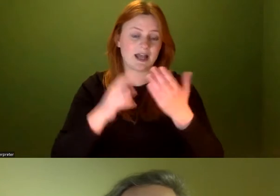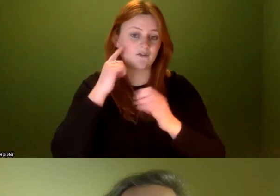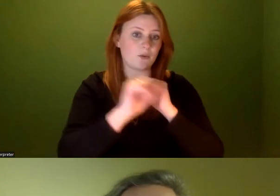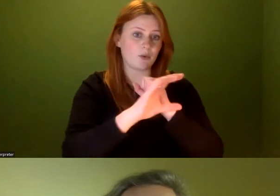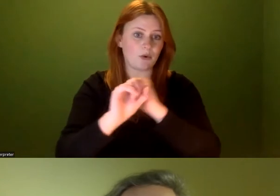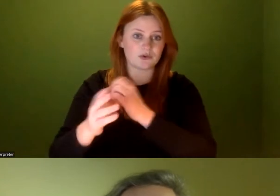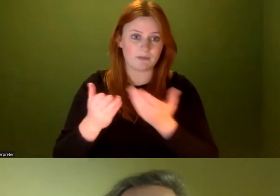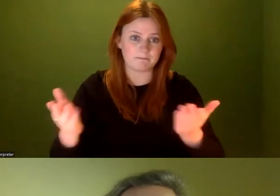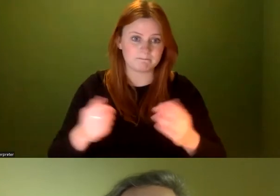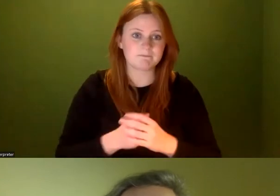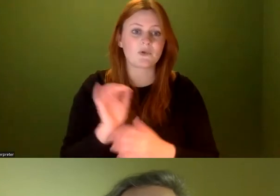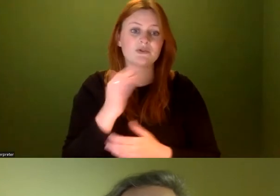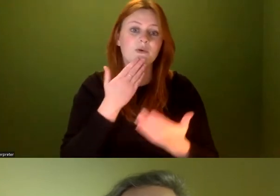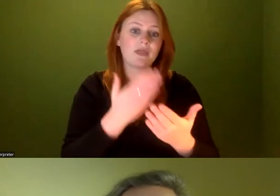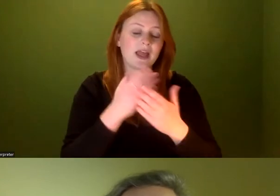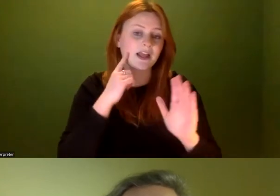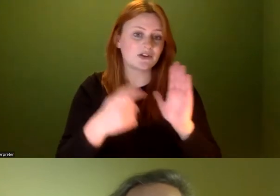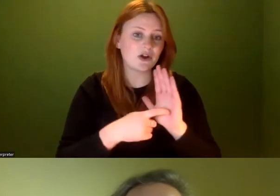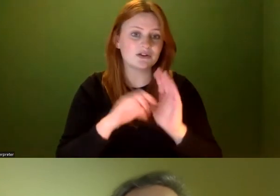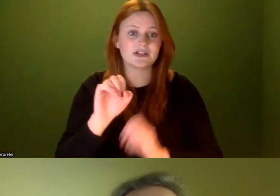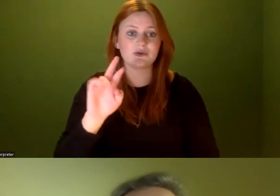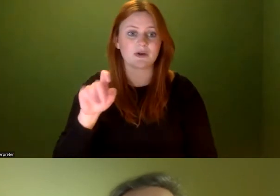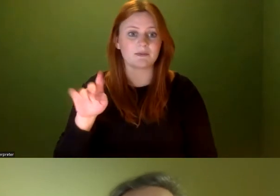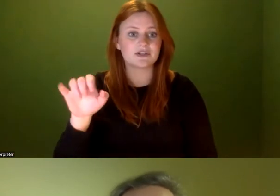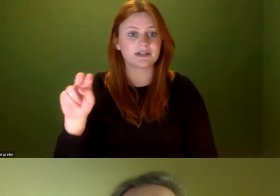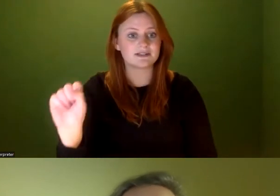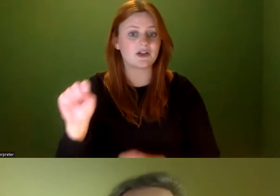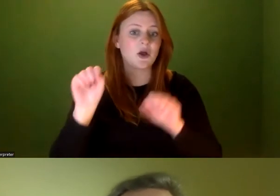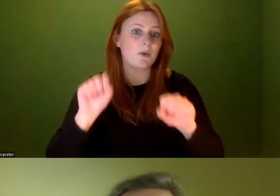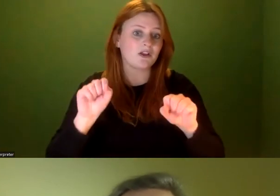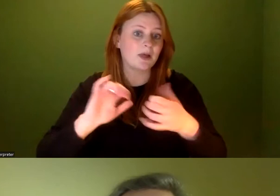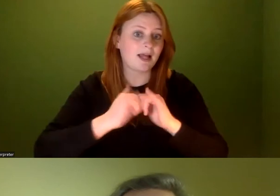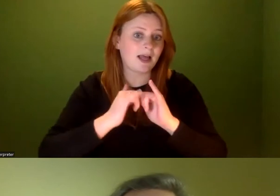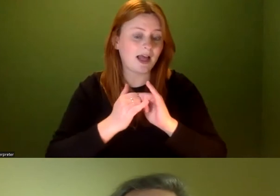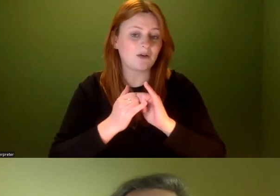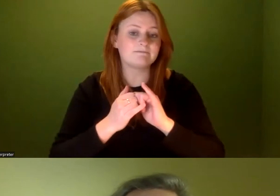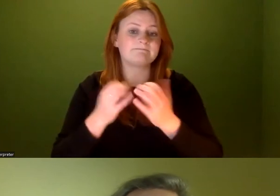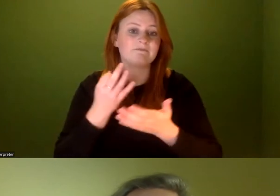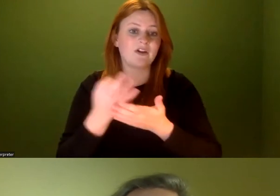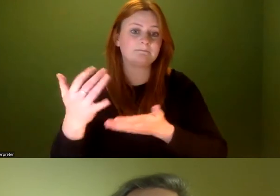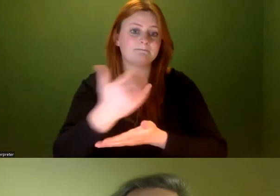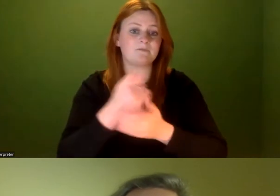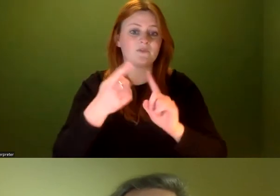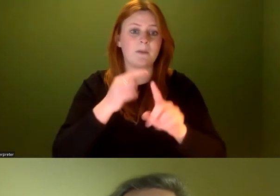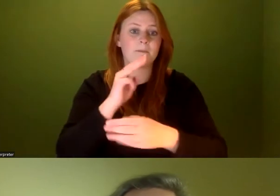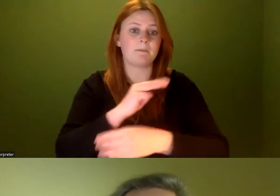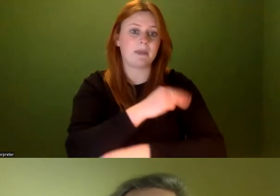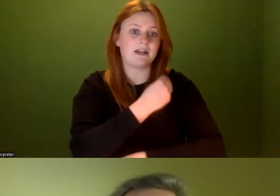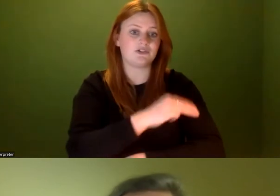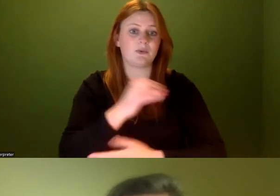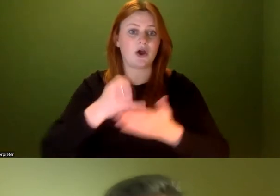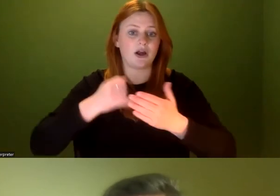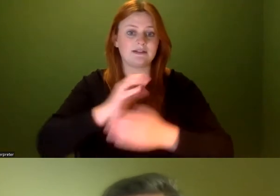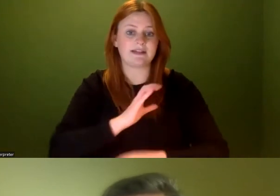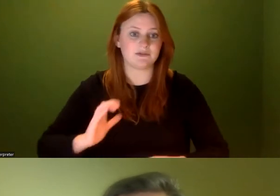I'd like to thank and acknowledge that Eruptions has been made possible in part by funding from the Manitoba Arts Council, Conseil des Arts de